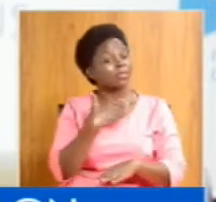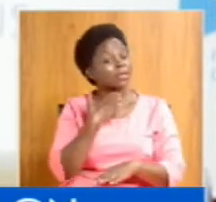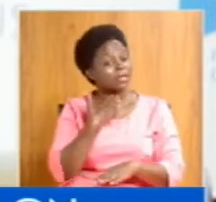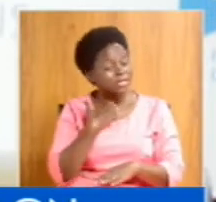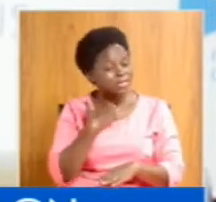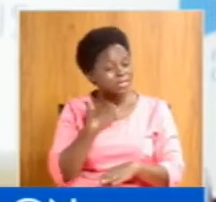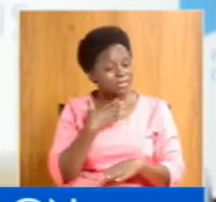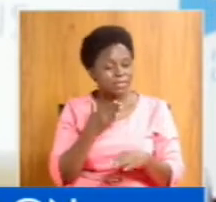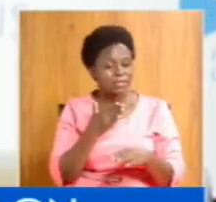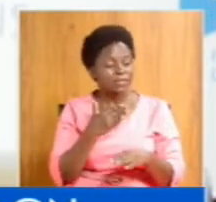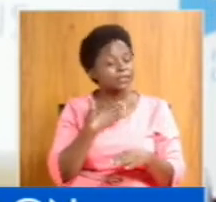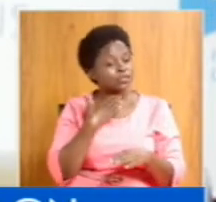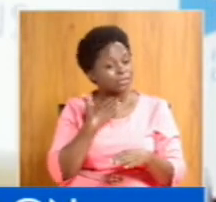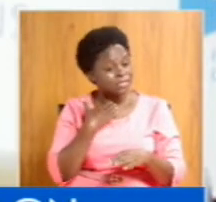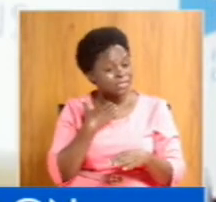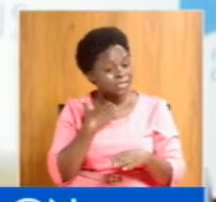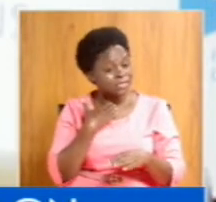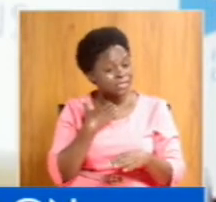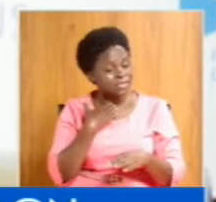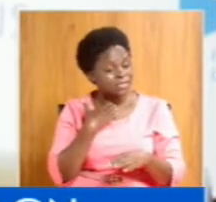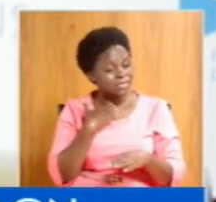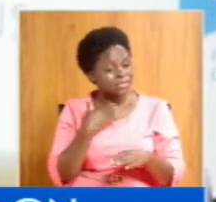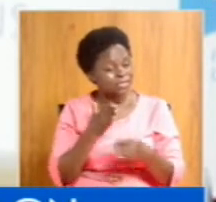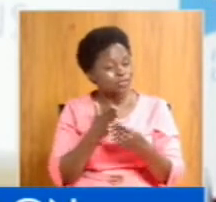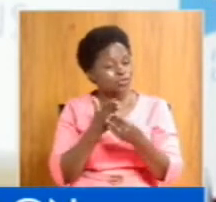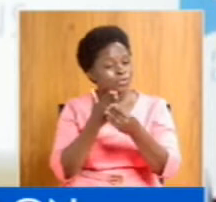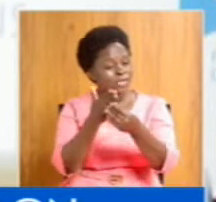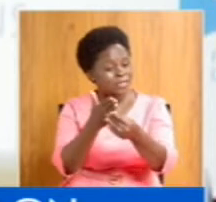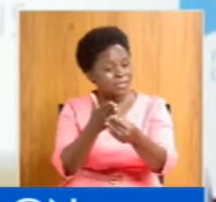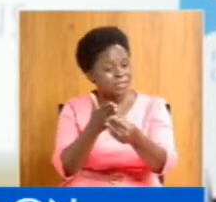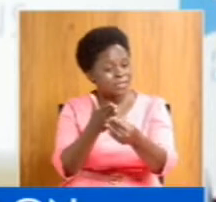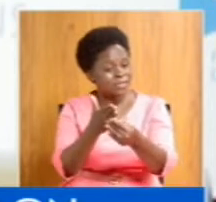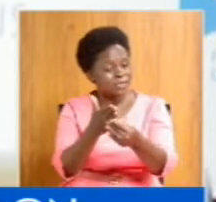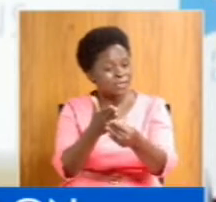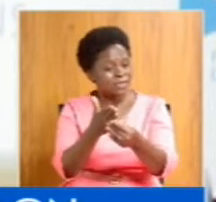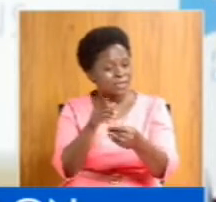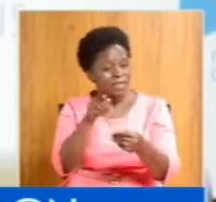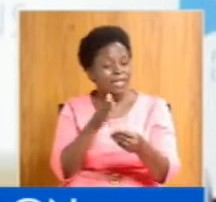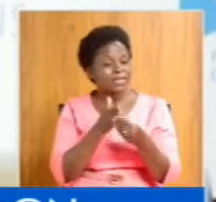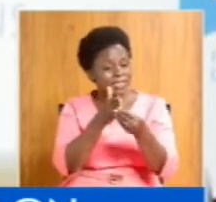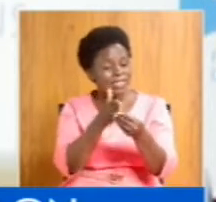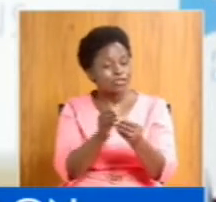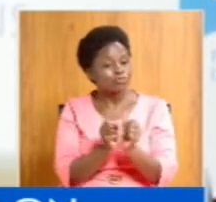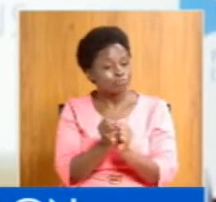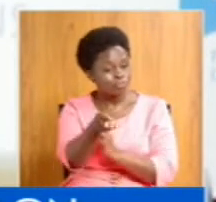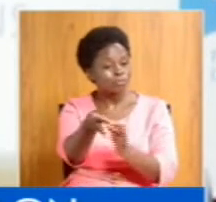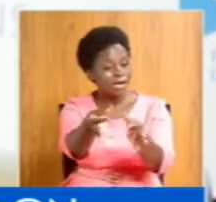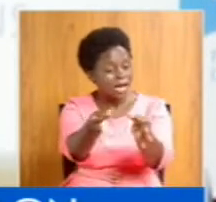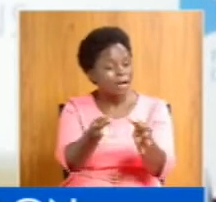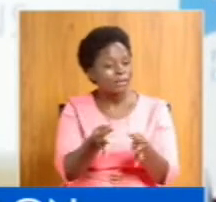it leads to efficient accountability